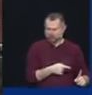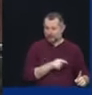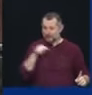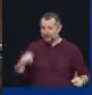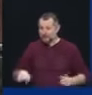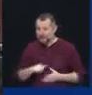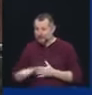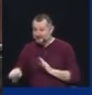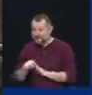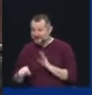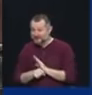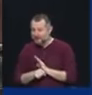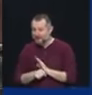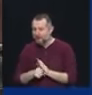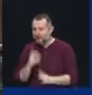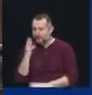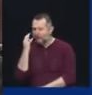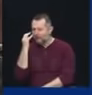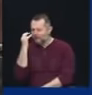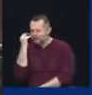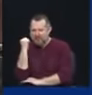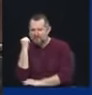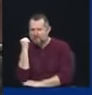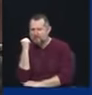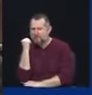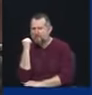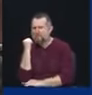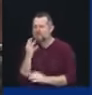more Greek yogurt than Greece.